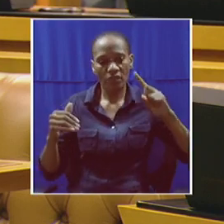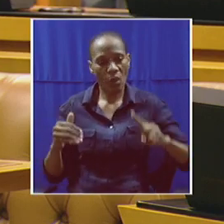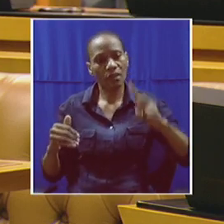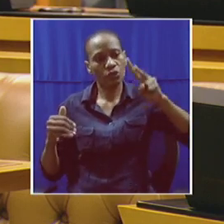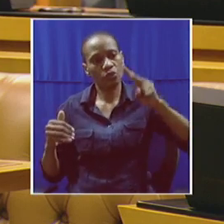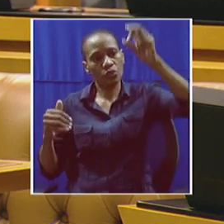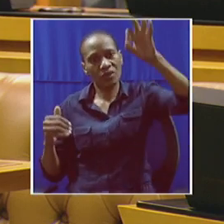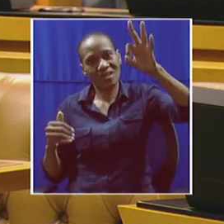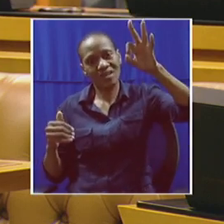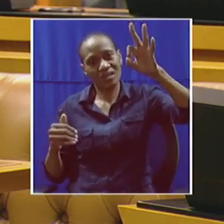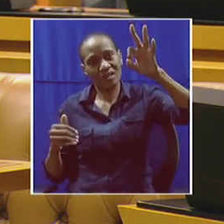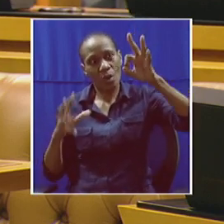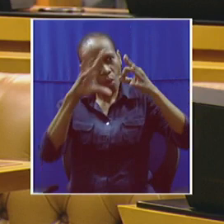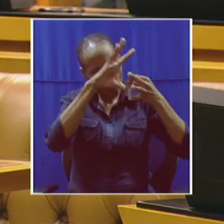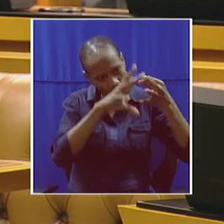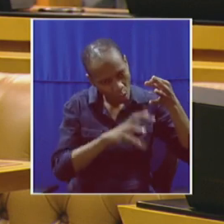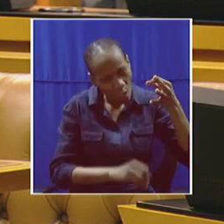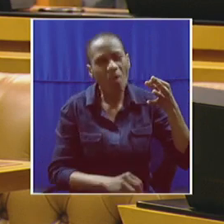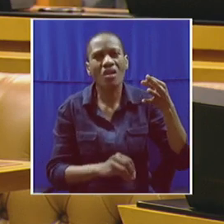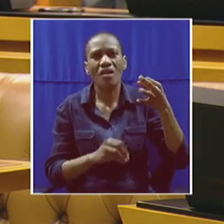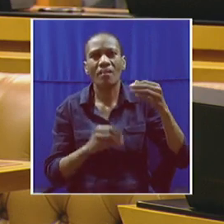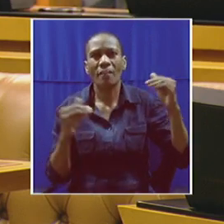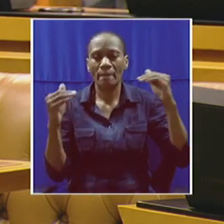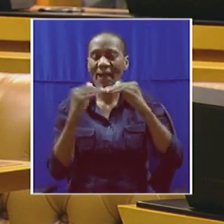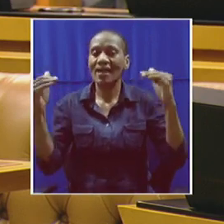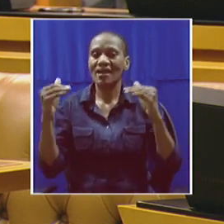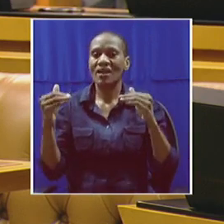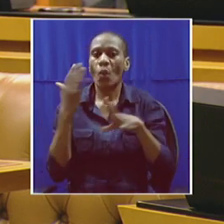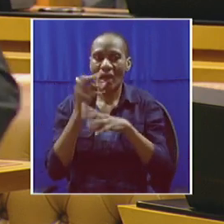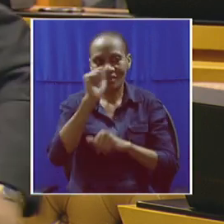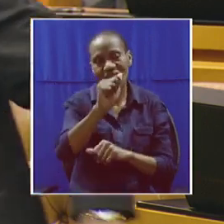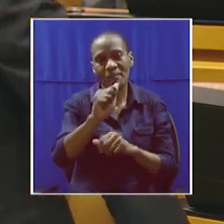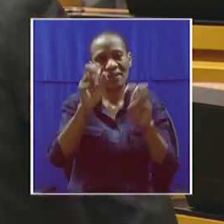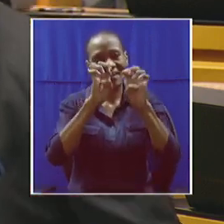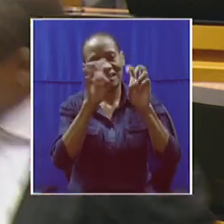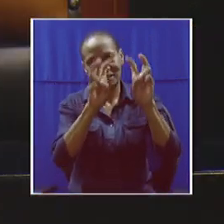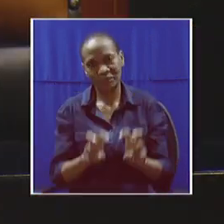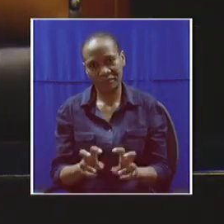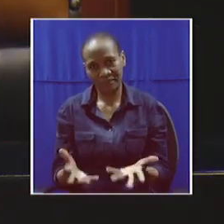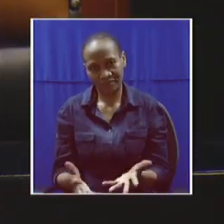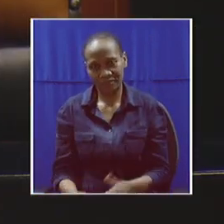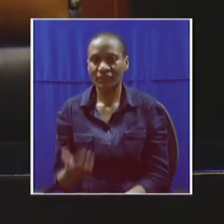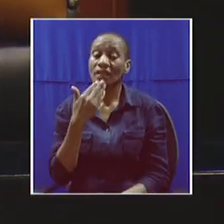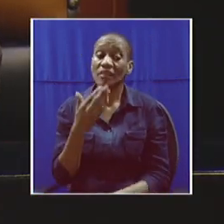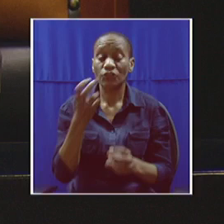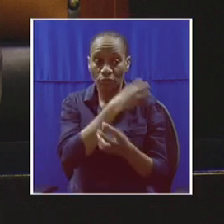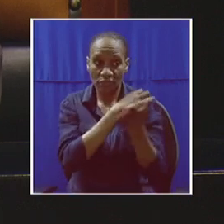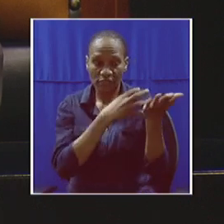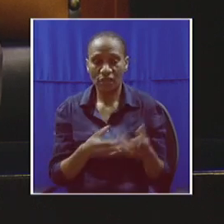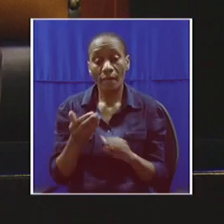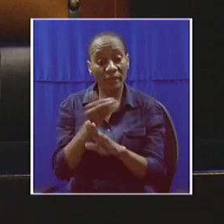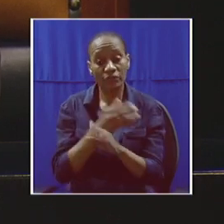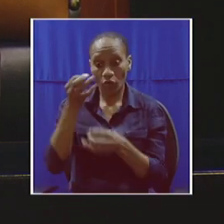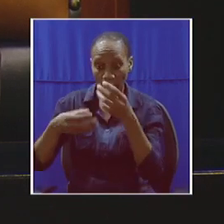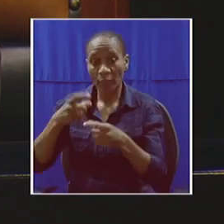three which are all above the average of escom supply thank you honorable Minister honorable members before I proceed